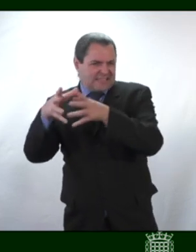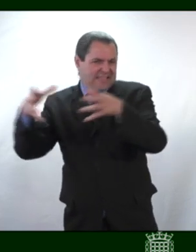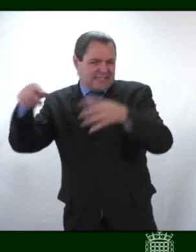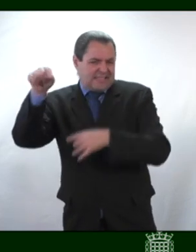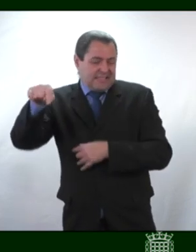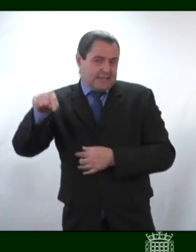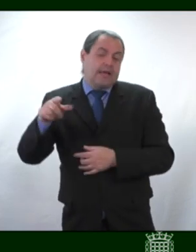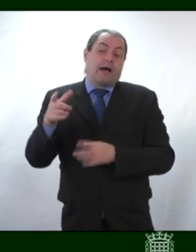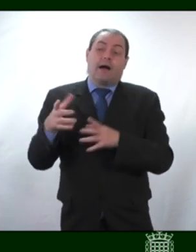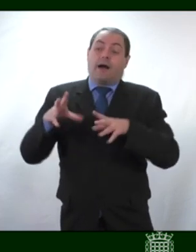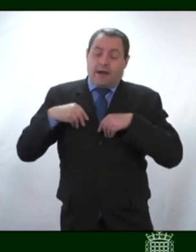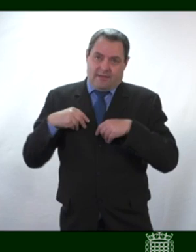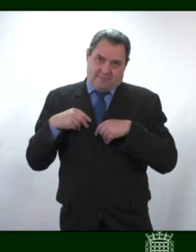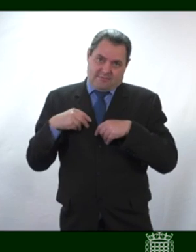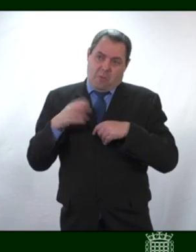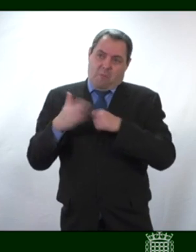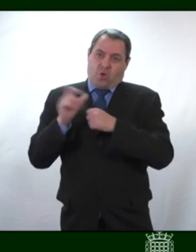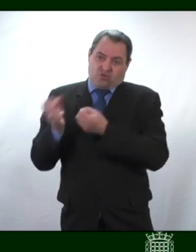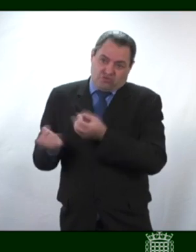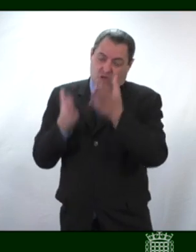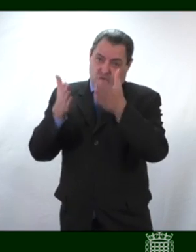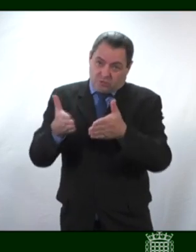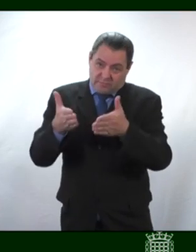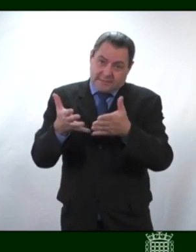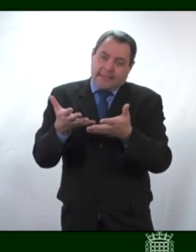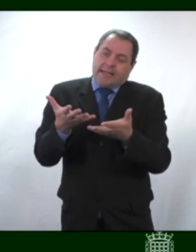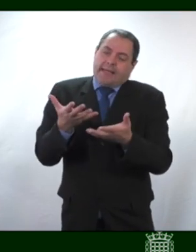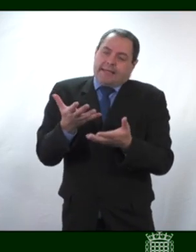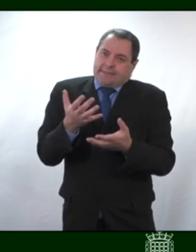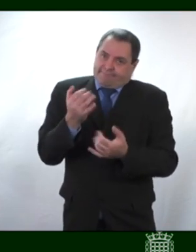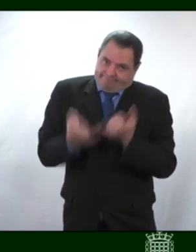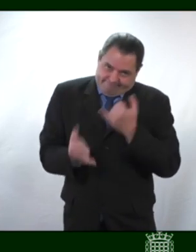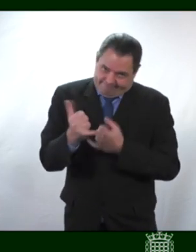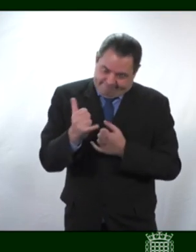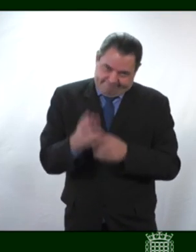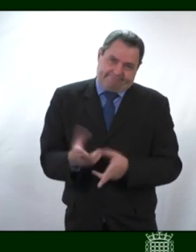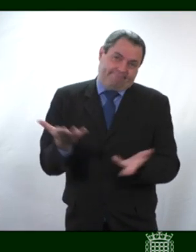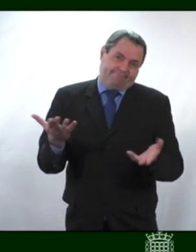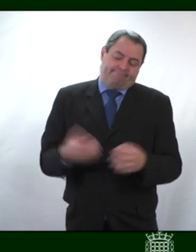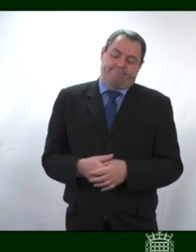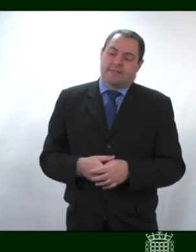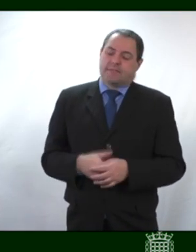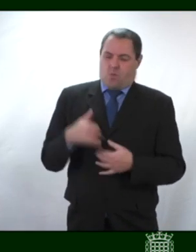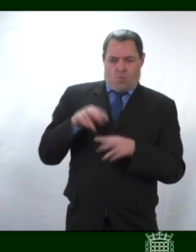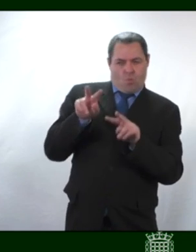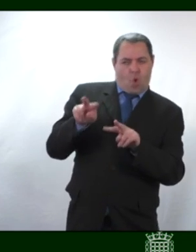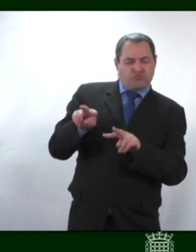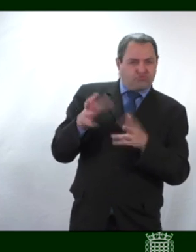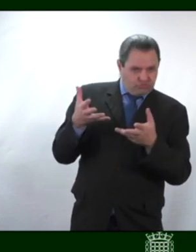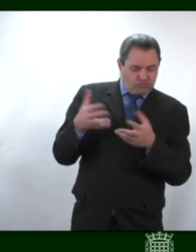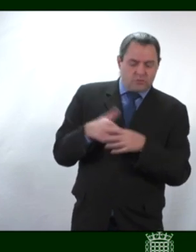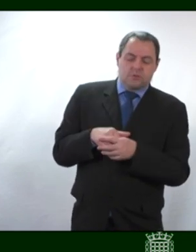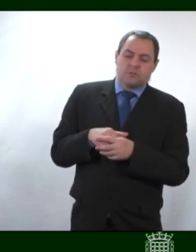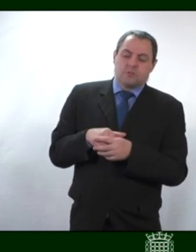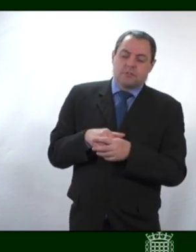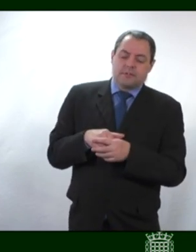most likely to end up in hospital or worse. So we will keep a very close eye on the situation,